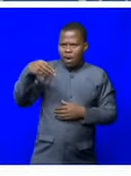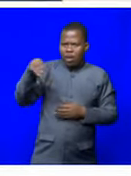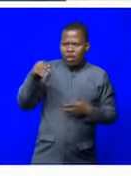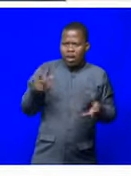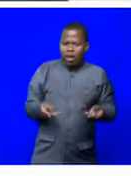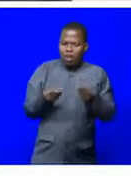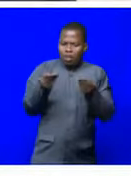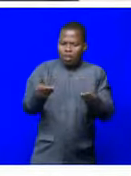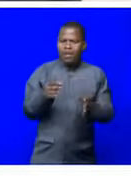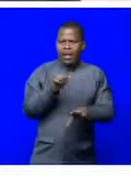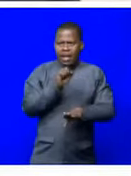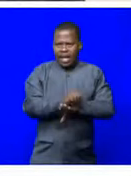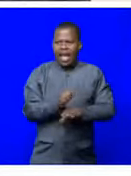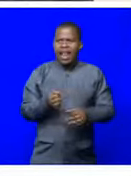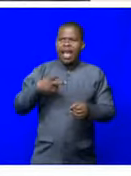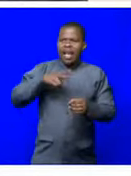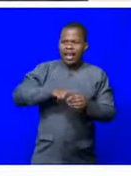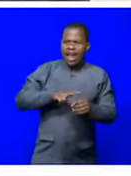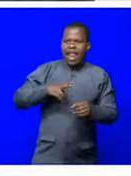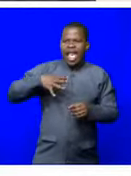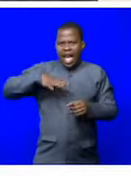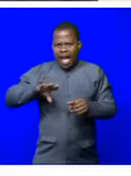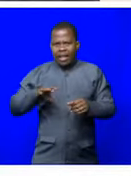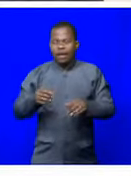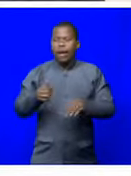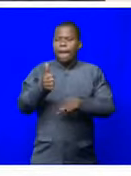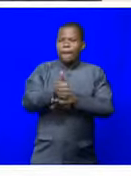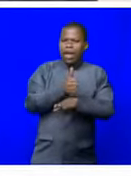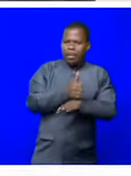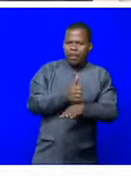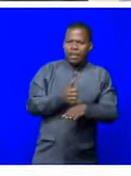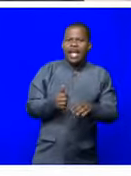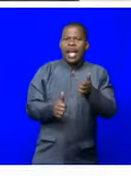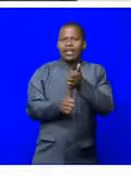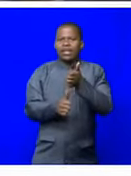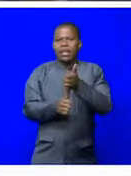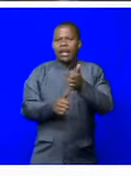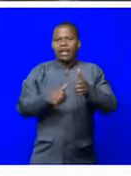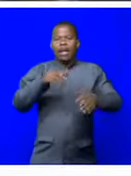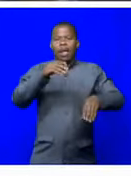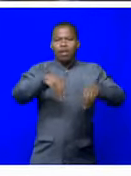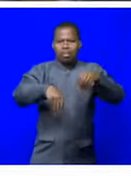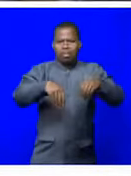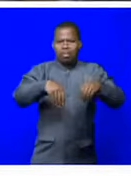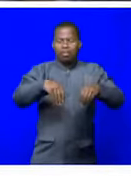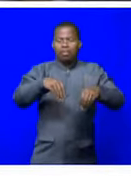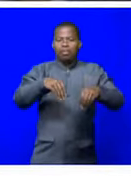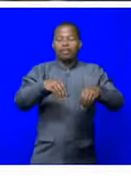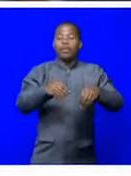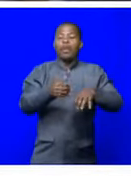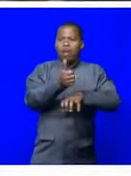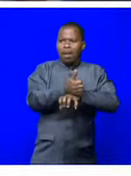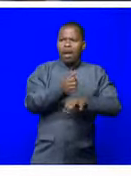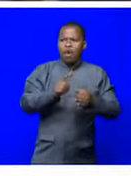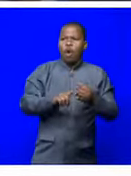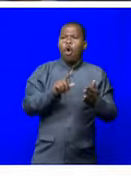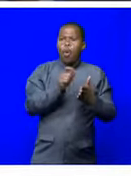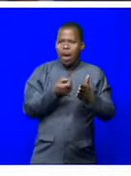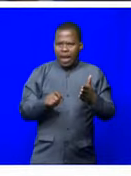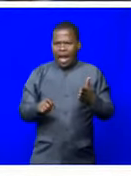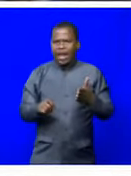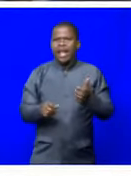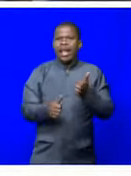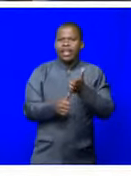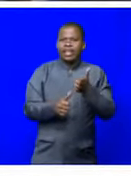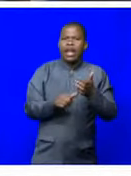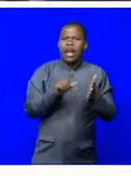the required documentation. Kanzi kuletinye tikhundla letitovotelwa lisekela lasihlalo walenhlangano mabhalane lomkhulu walenhlangano lisekela